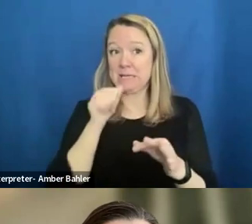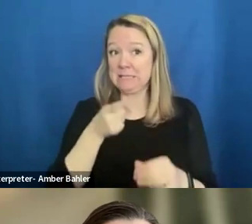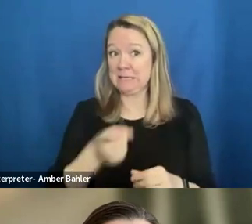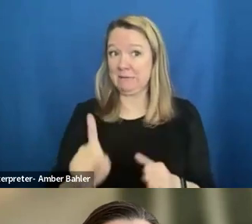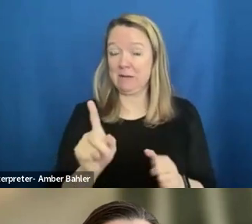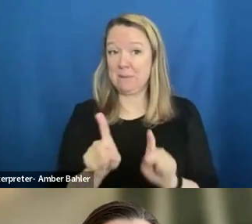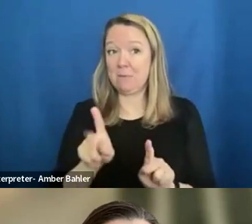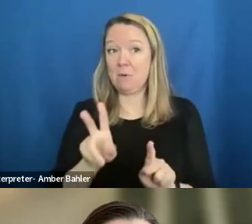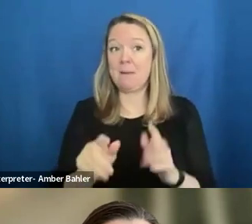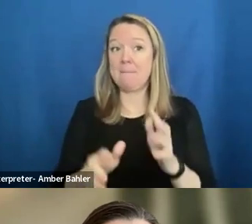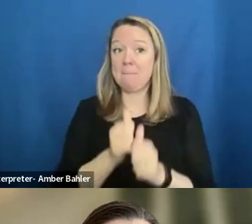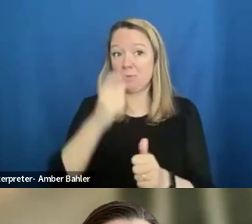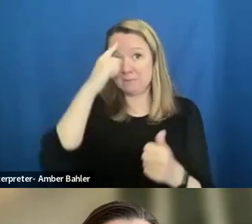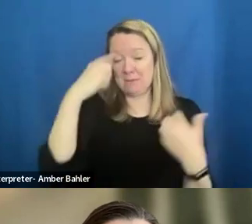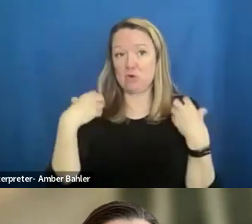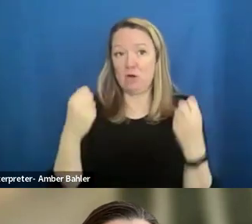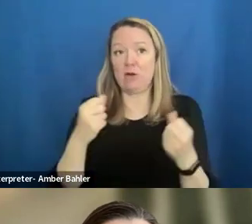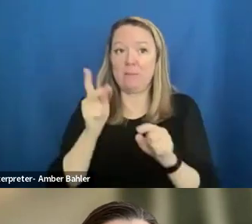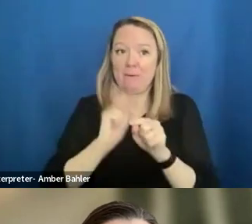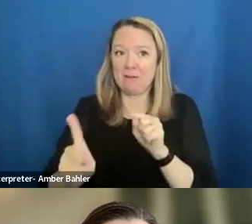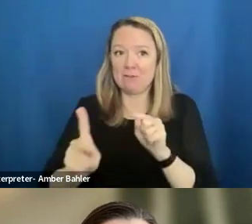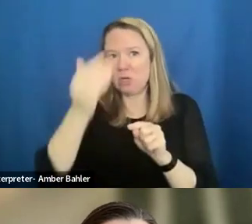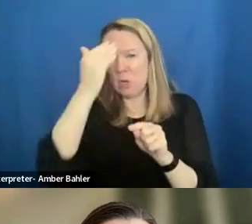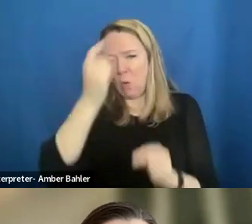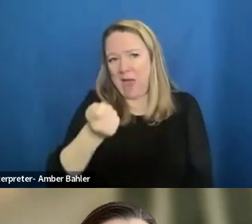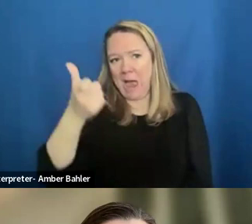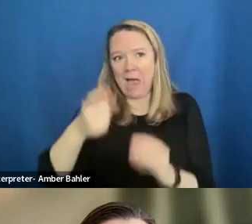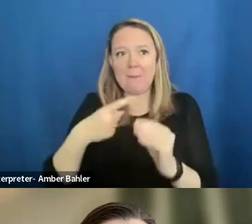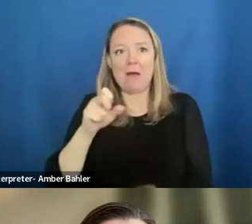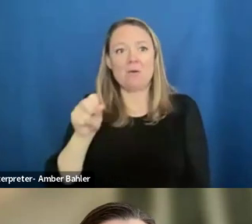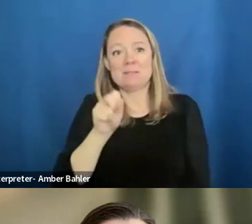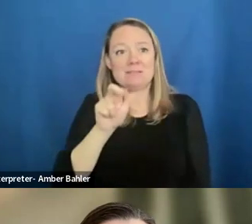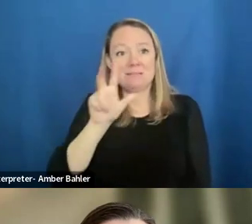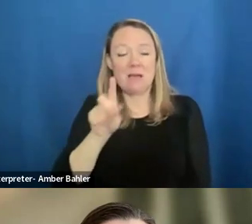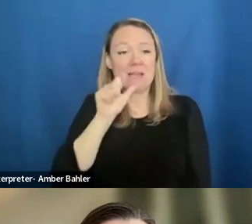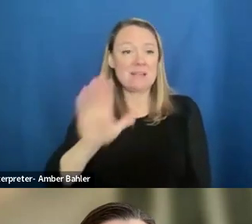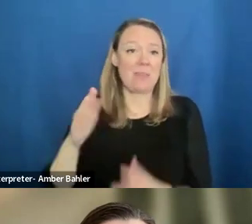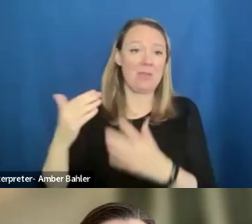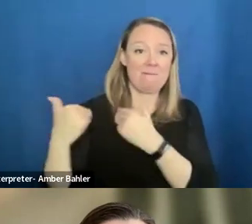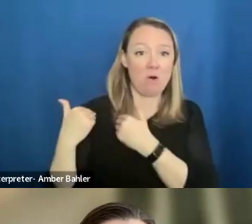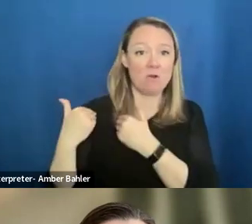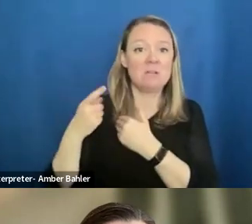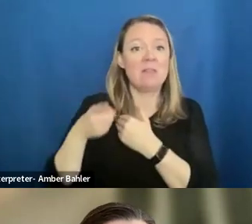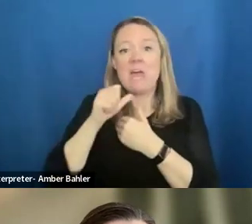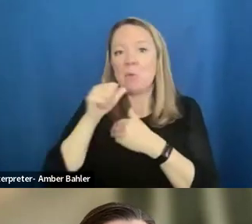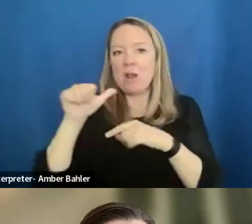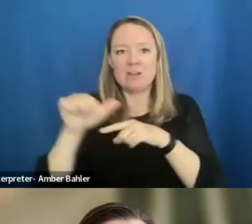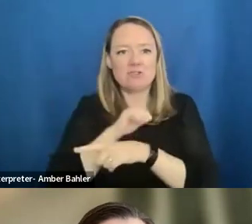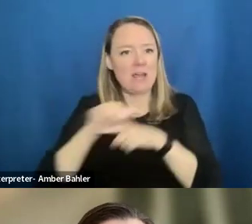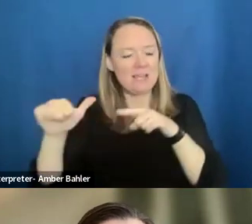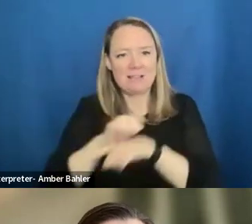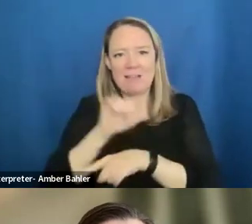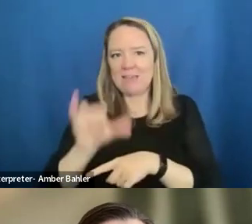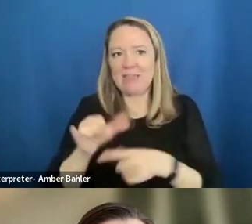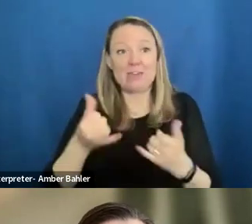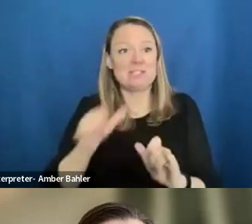health professionals know very little to nothing about substance use disorder. And that's not really their own fault because they weren't trained that way. And they're still not trained that way. Mental